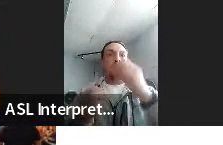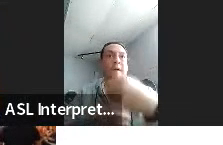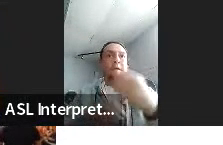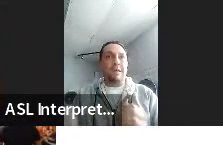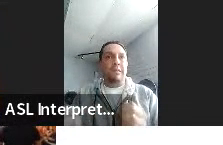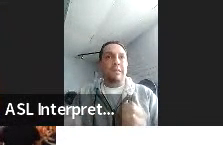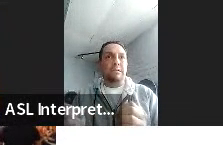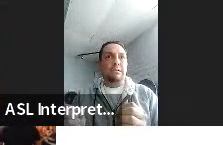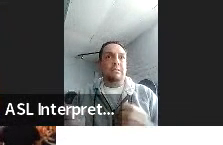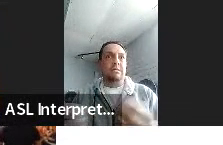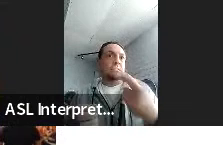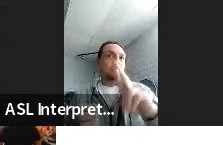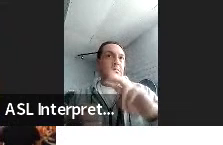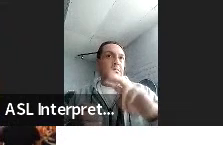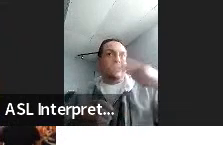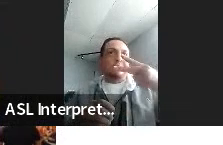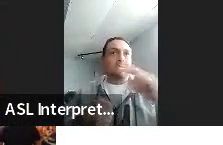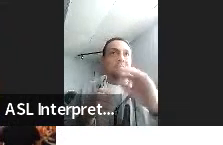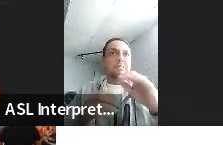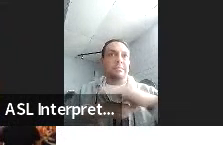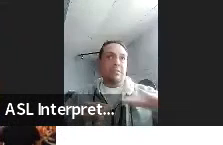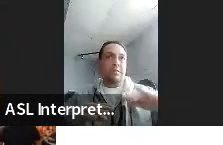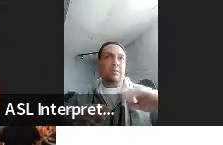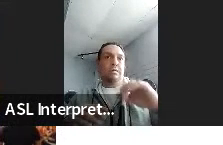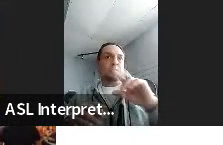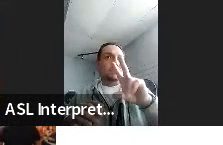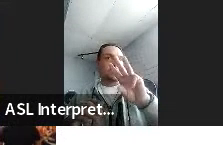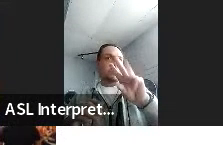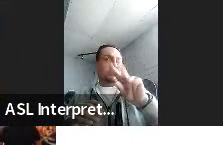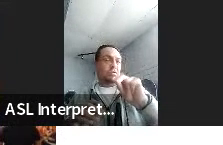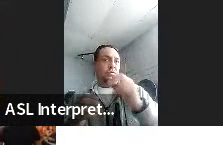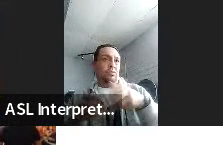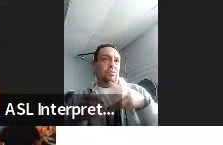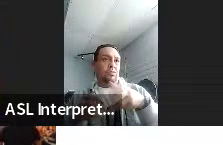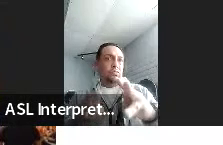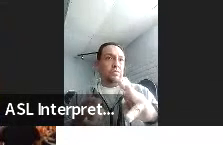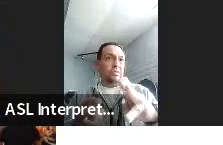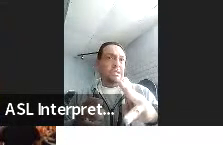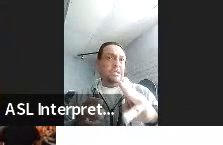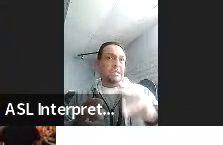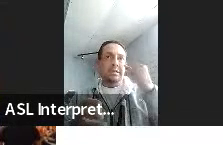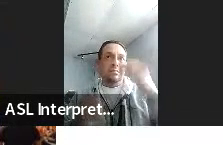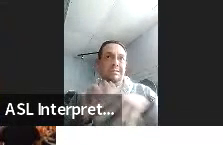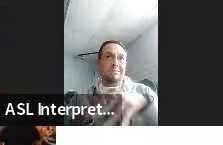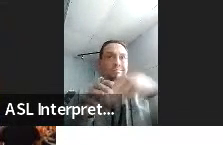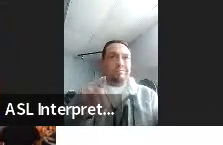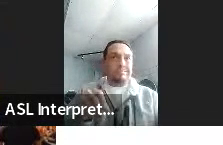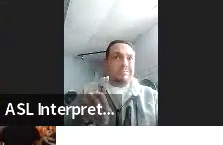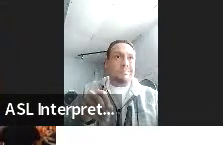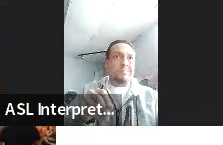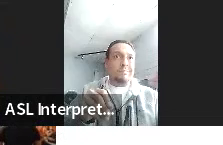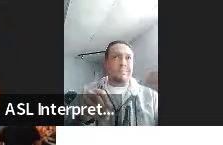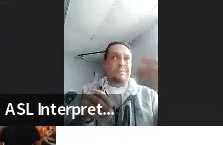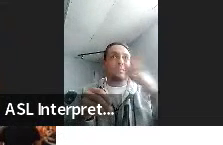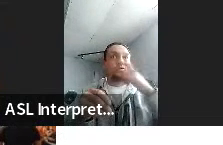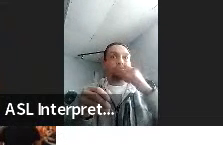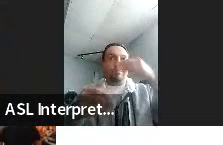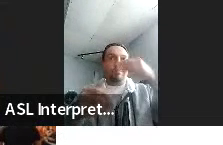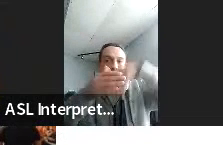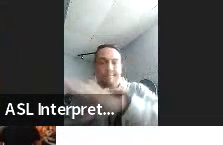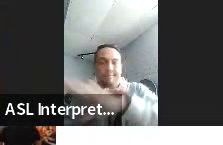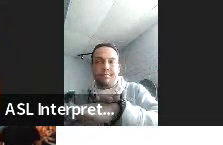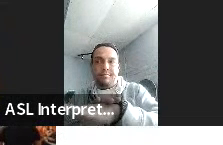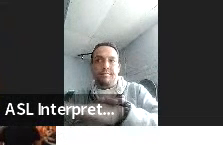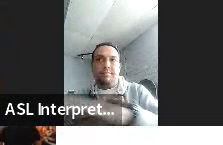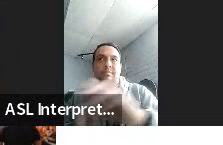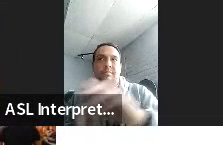zoning to allow for another kind of office to fill that vacant space. So in these kinds of locations, we want to allow for second story